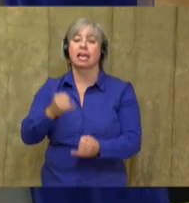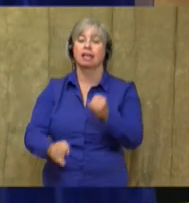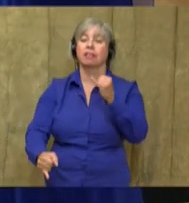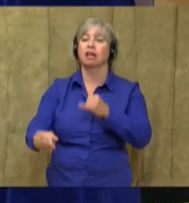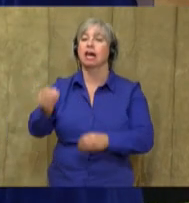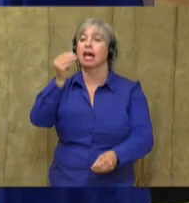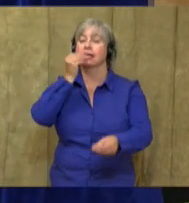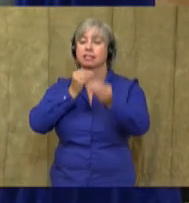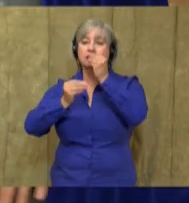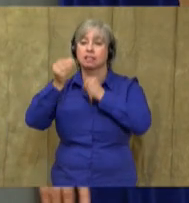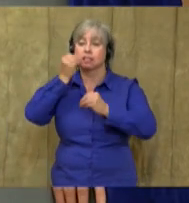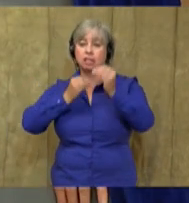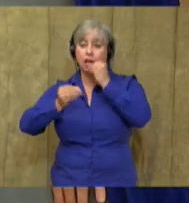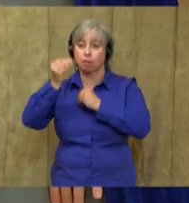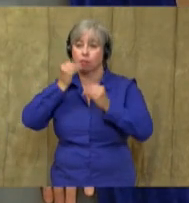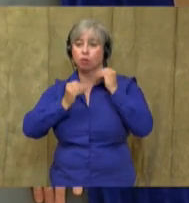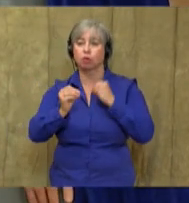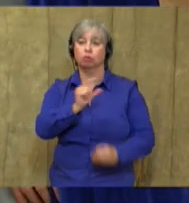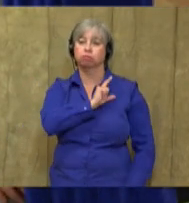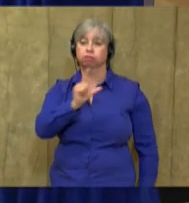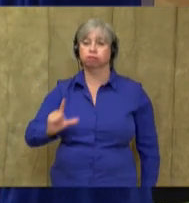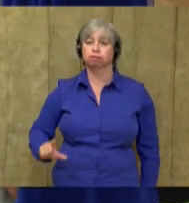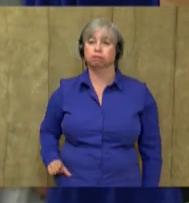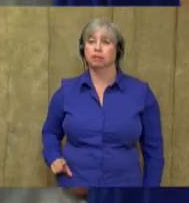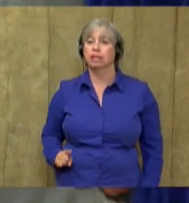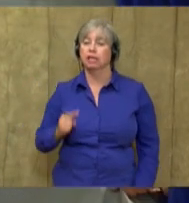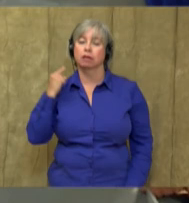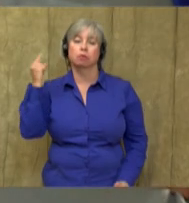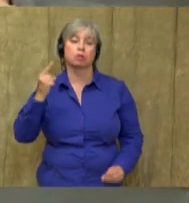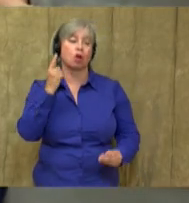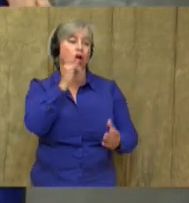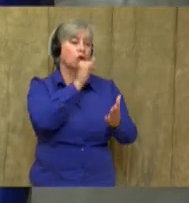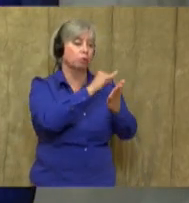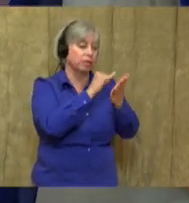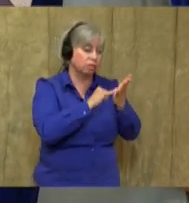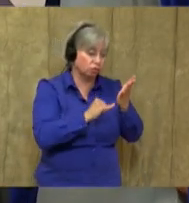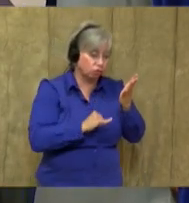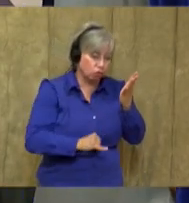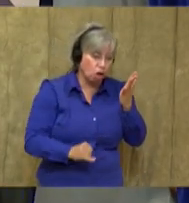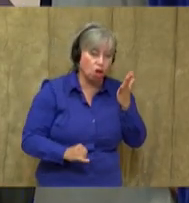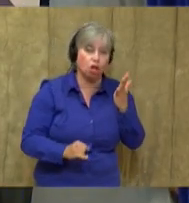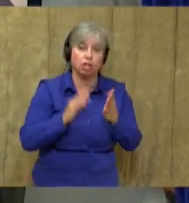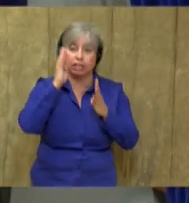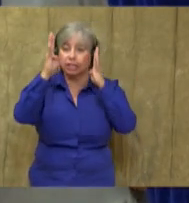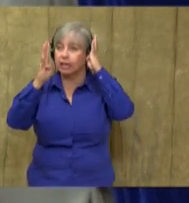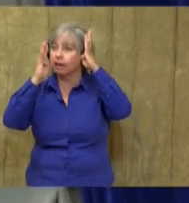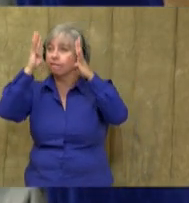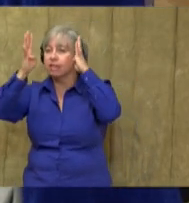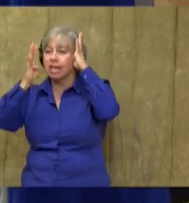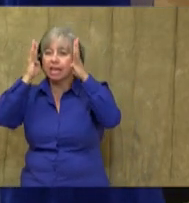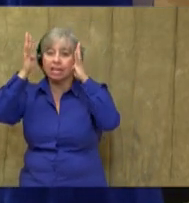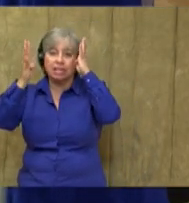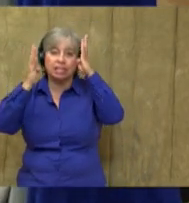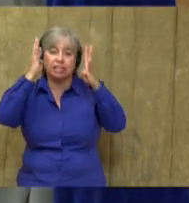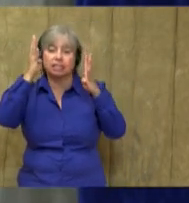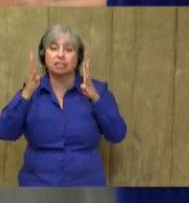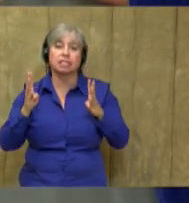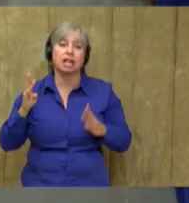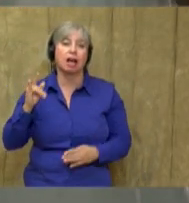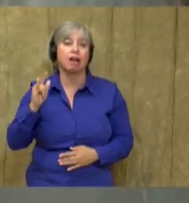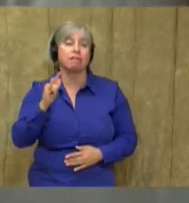hand. He was always drawing things, always inventing things and coming up with great things like flying